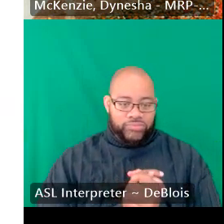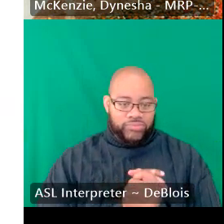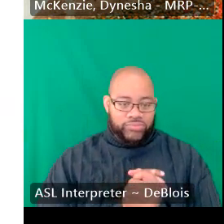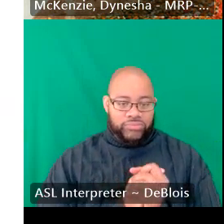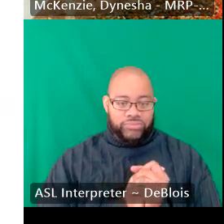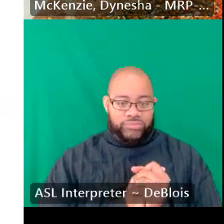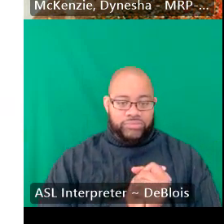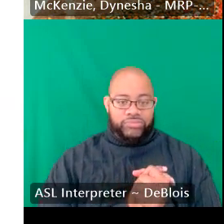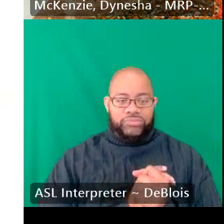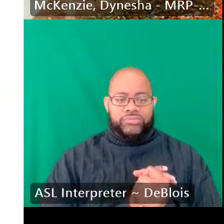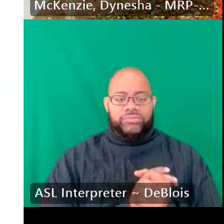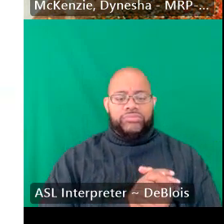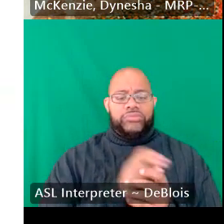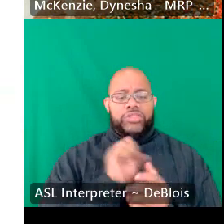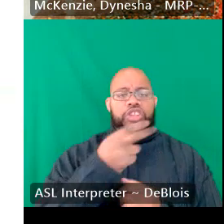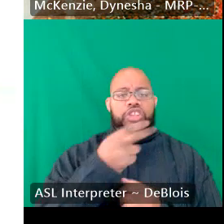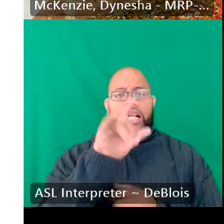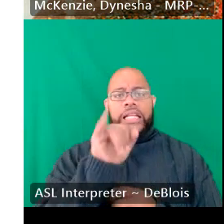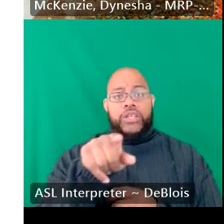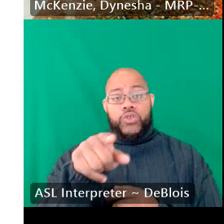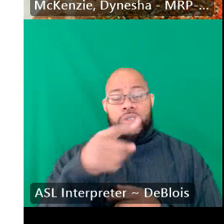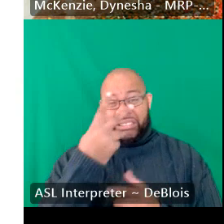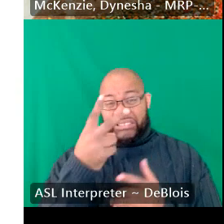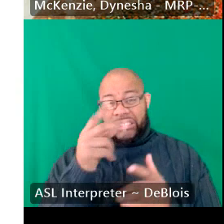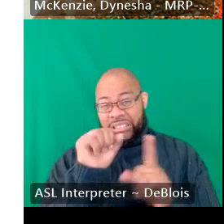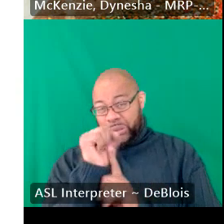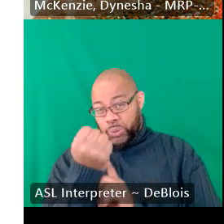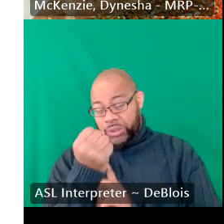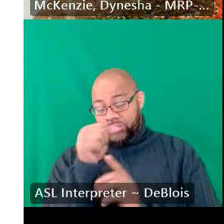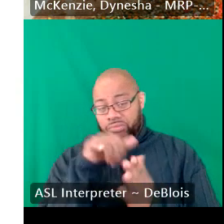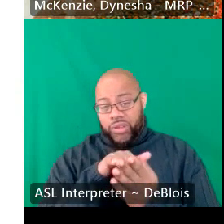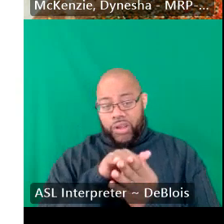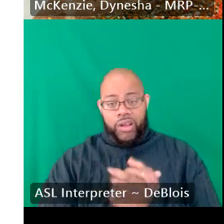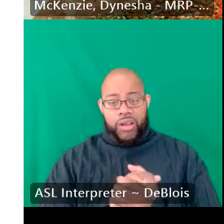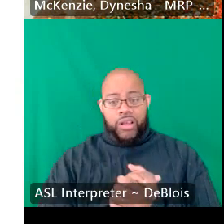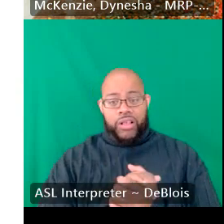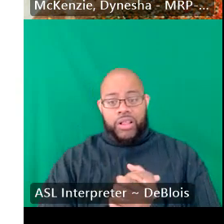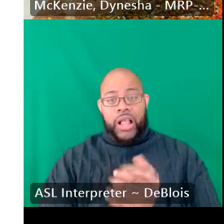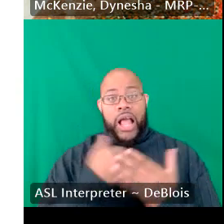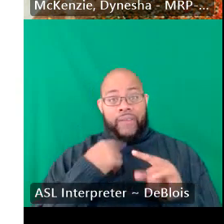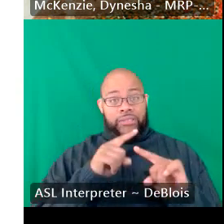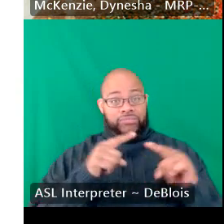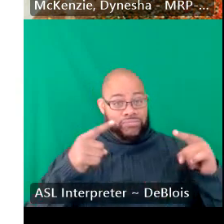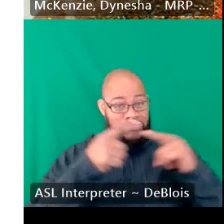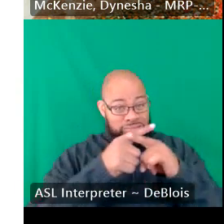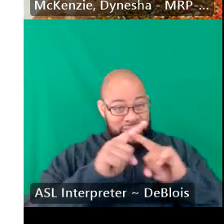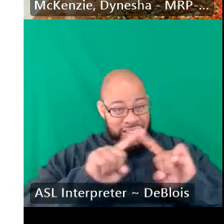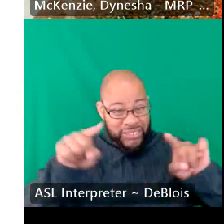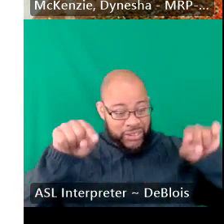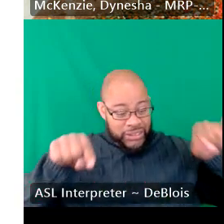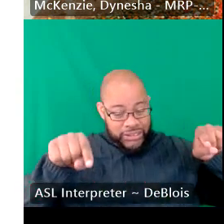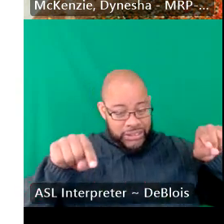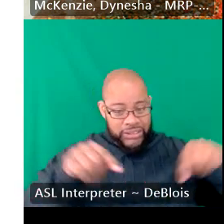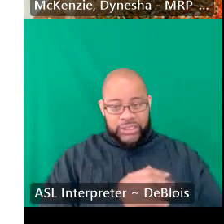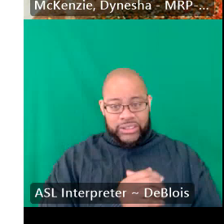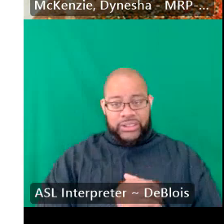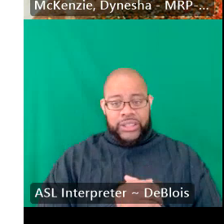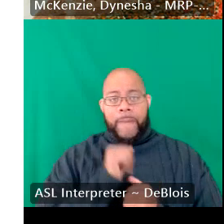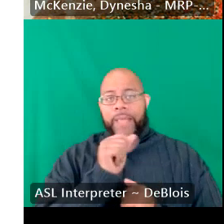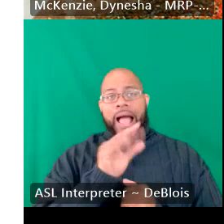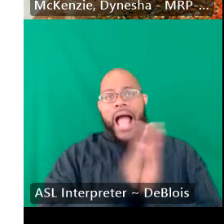Shalini, have you ever seen instances where there have been differences? I'm not asking you to call out any agency